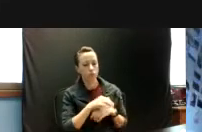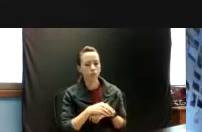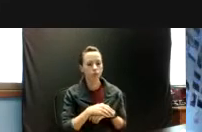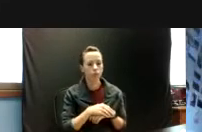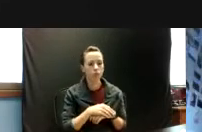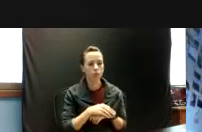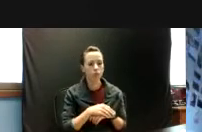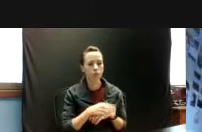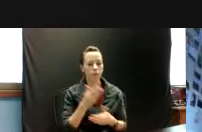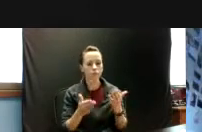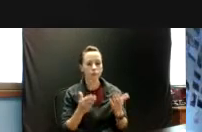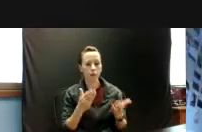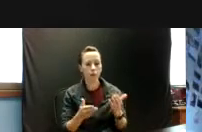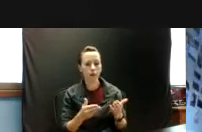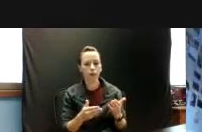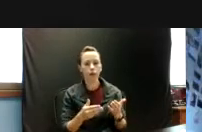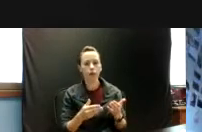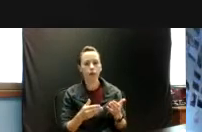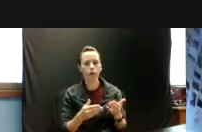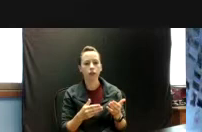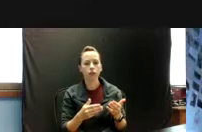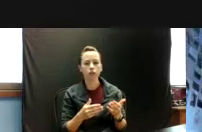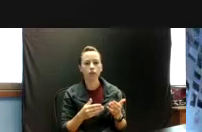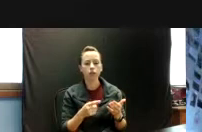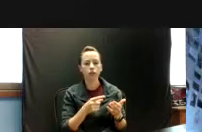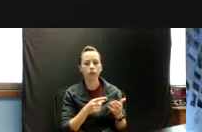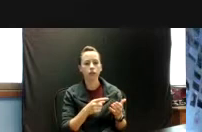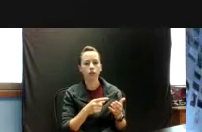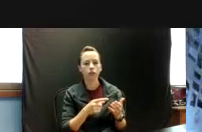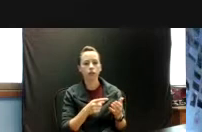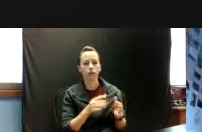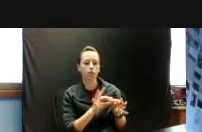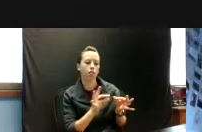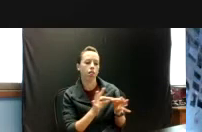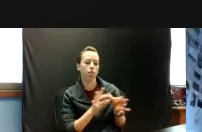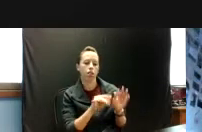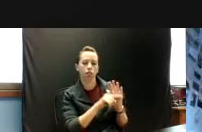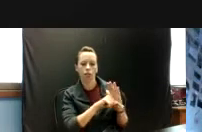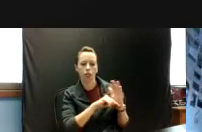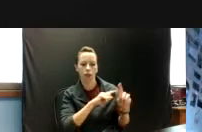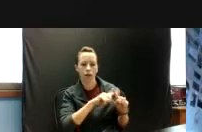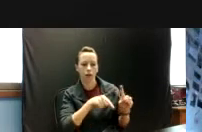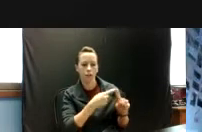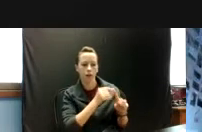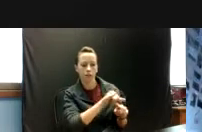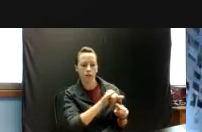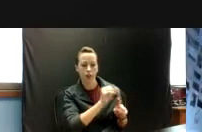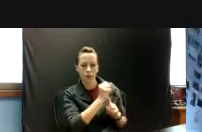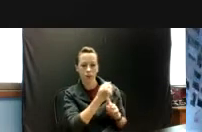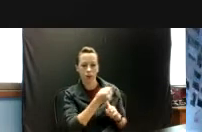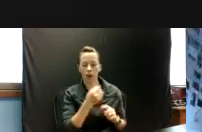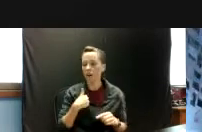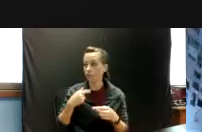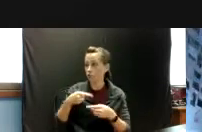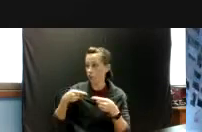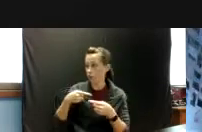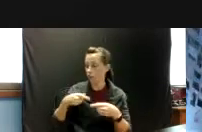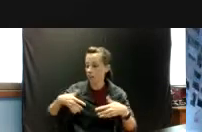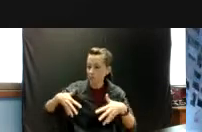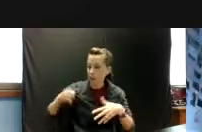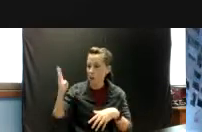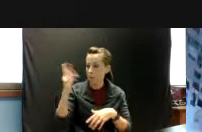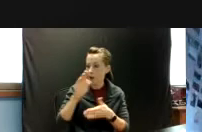that's bringing up a really difficult issue. So maybe somebody is saying, you know, I'm really struggling with my anxiety about going back to school, or I'm really struggling with my